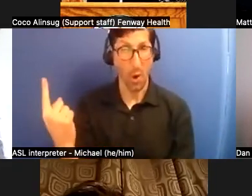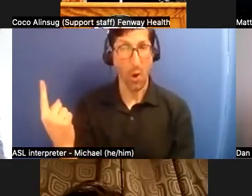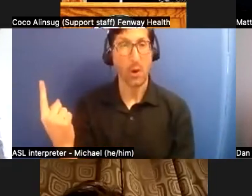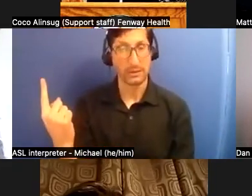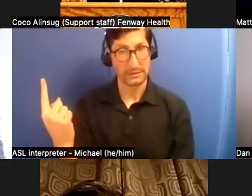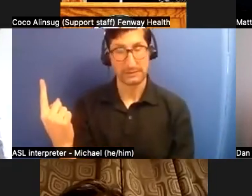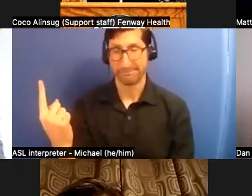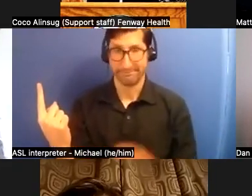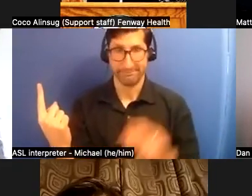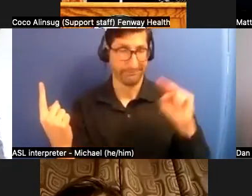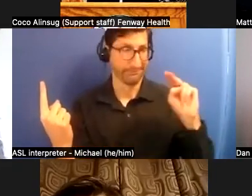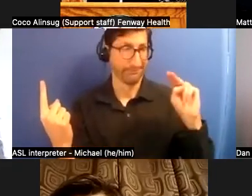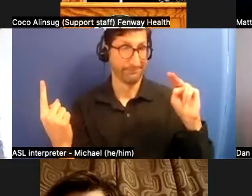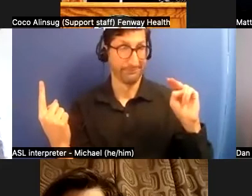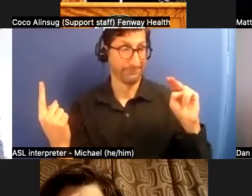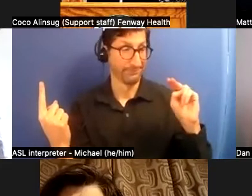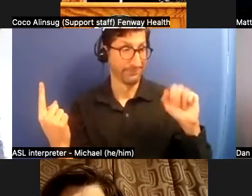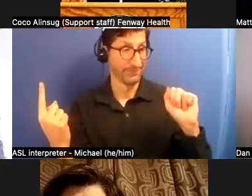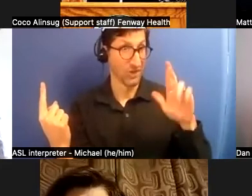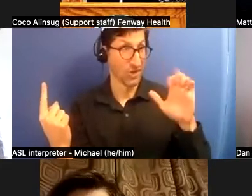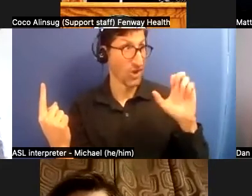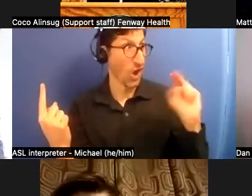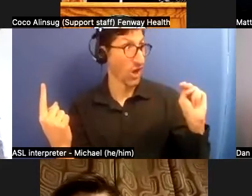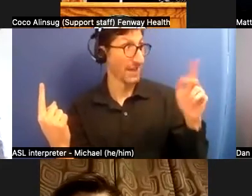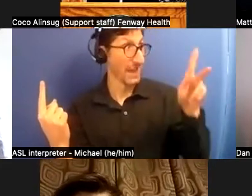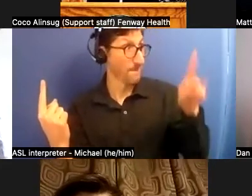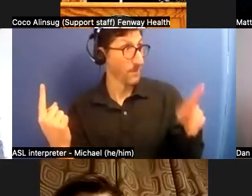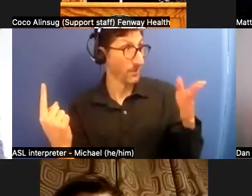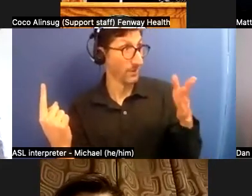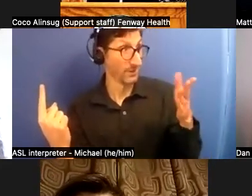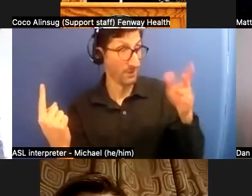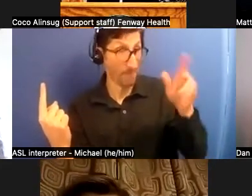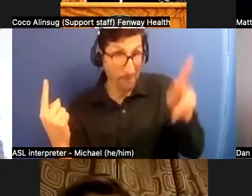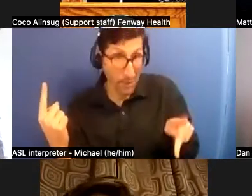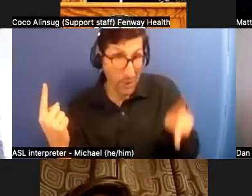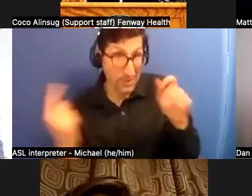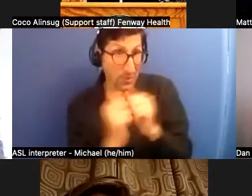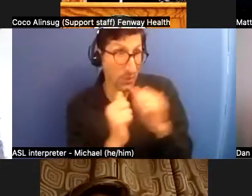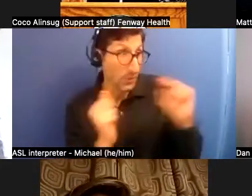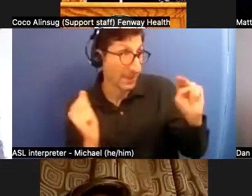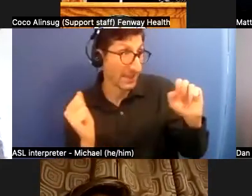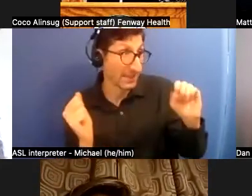don't benefit from somebody else having Narcan with them because there's nobody else with them. So